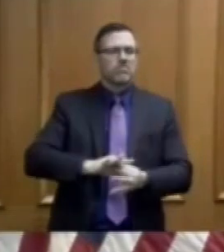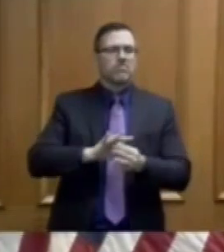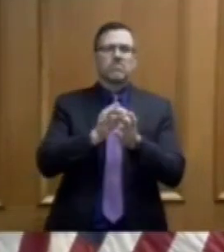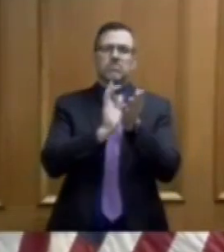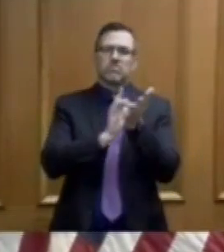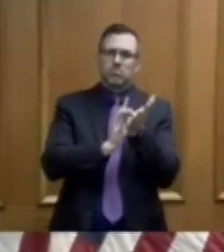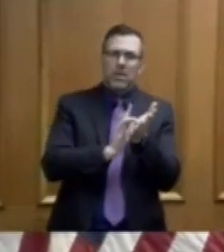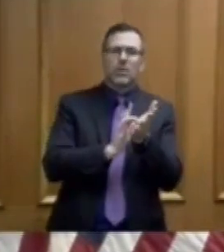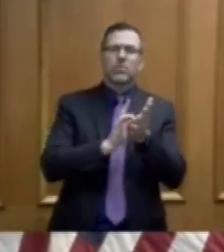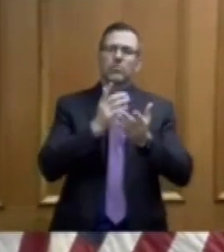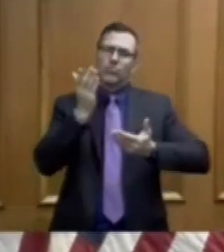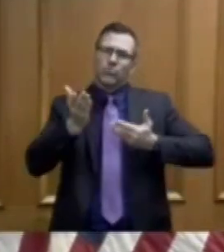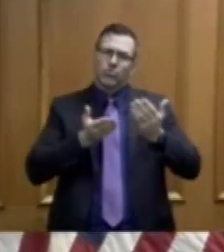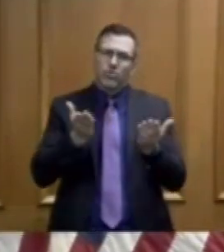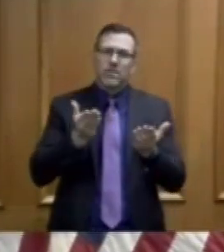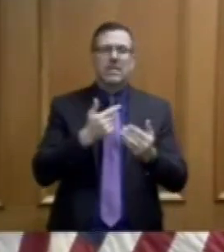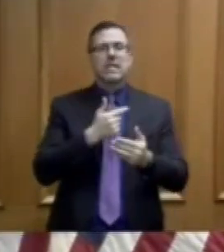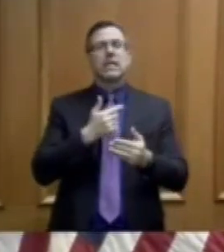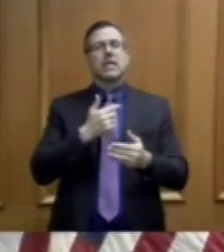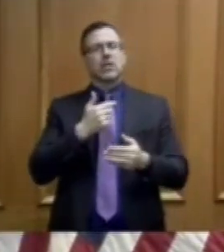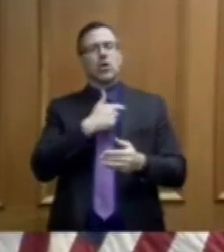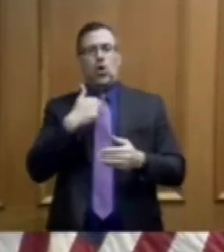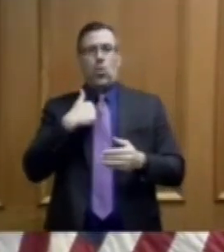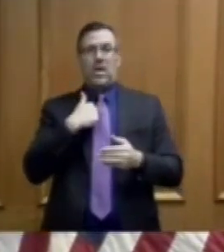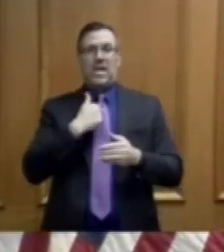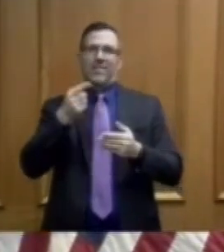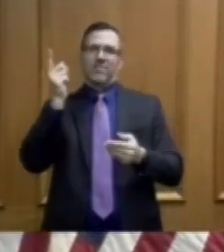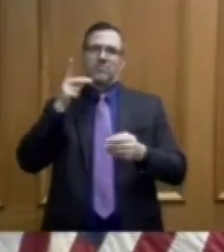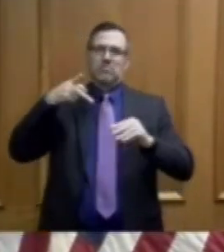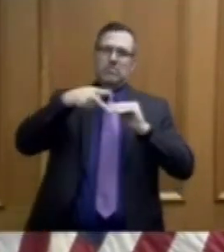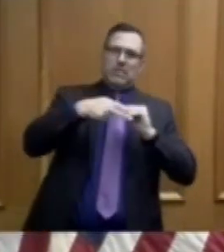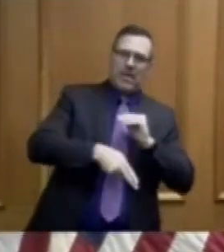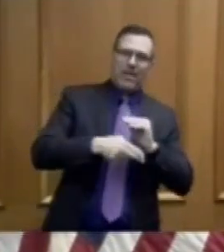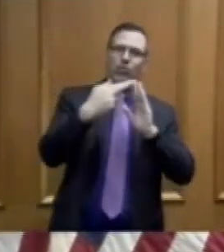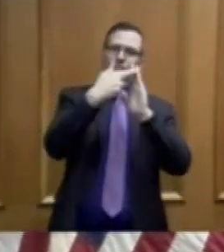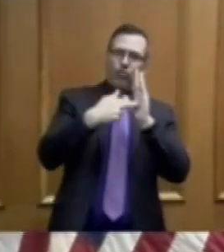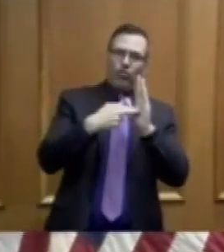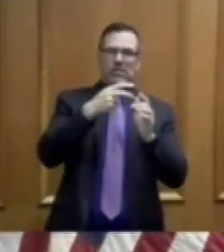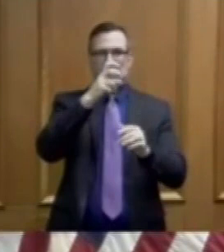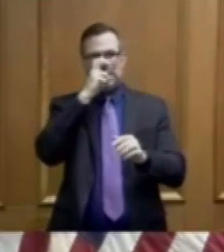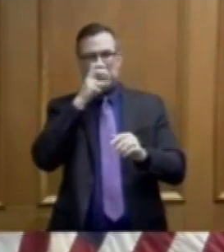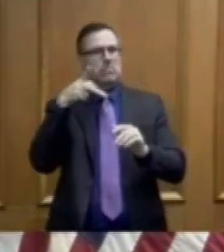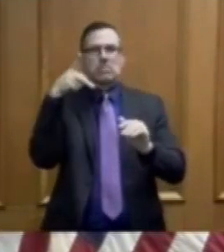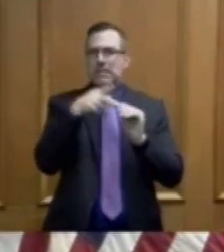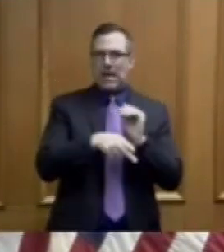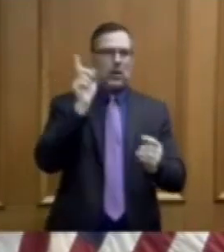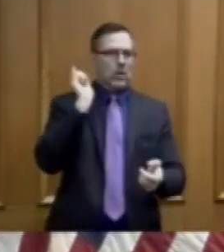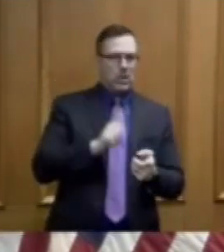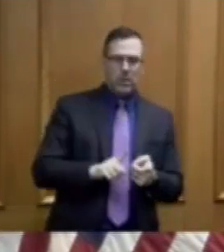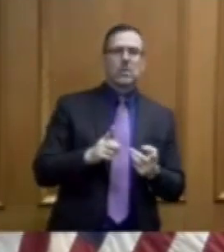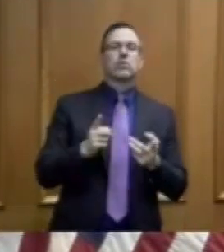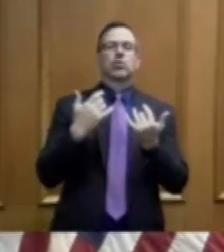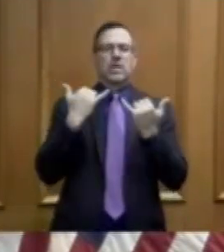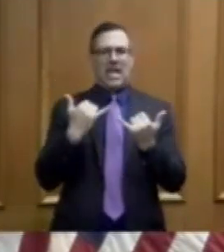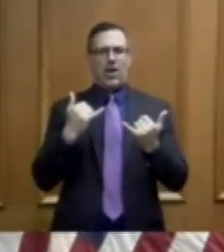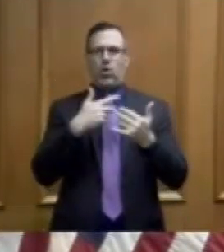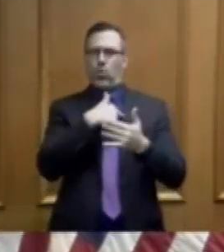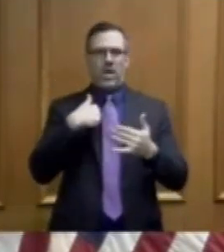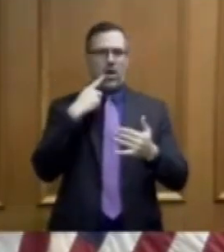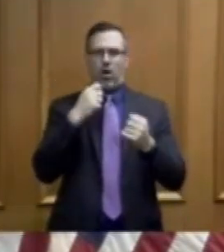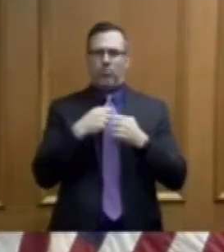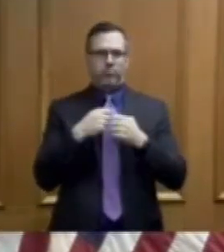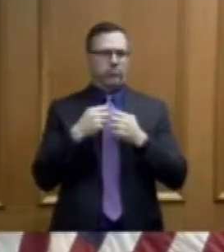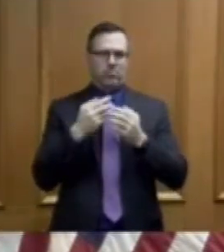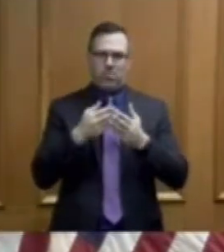serve Tennesseans in our state through this crisis, and we are going to make it as easy as possible to give